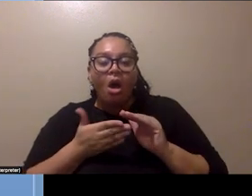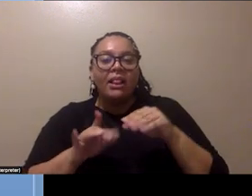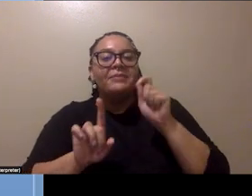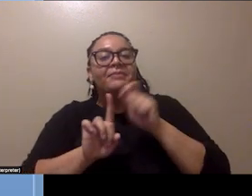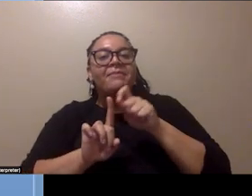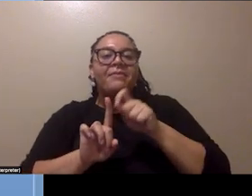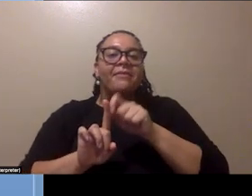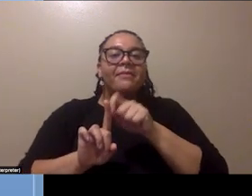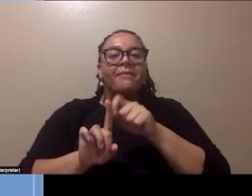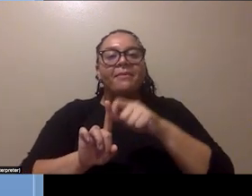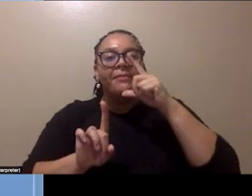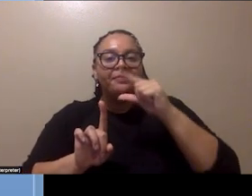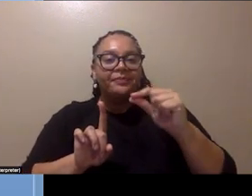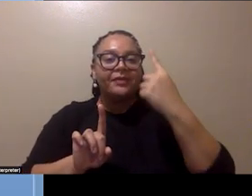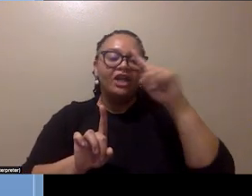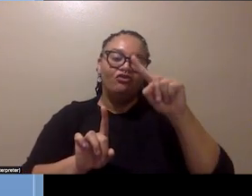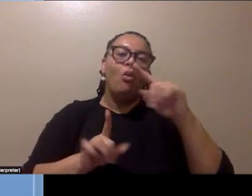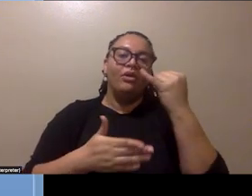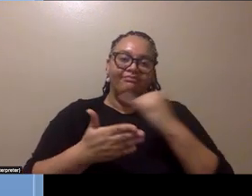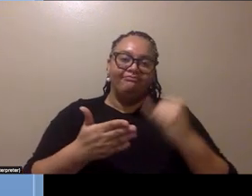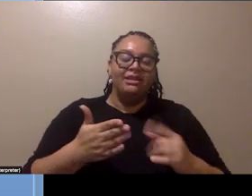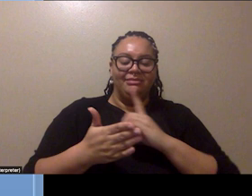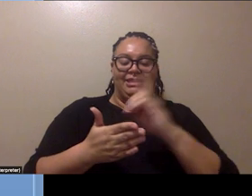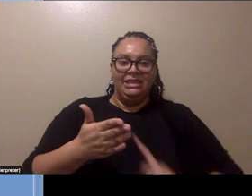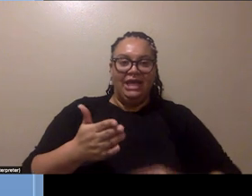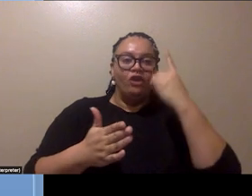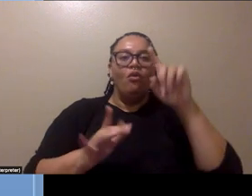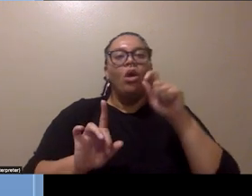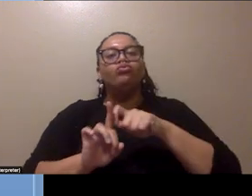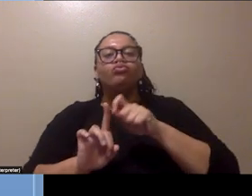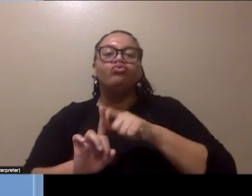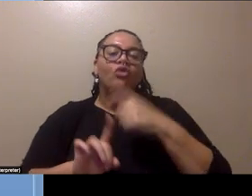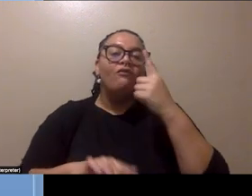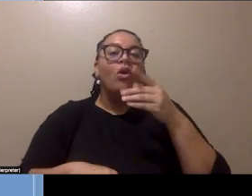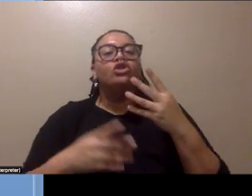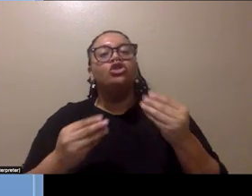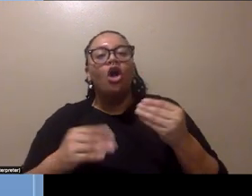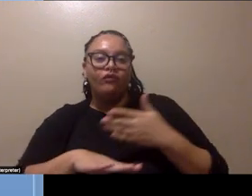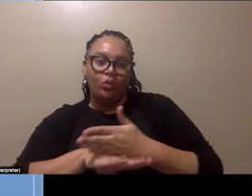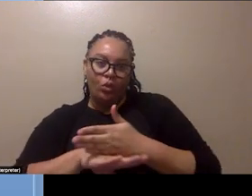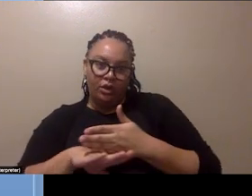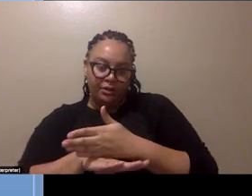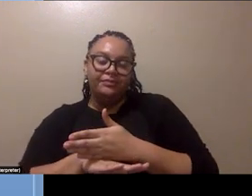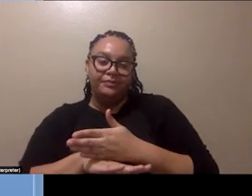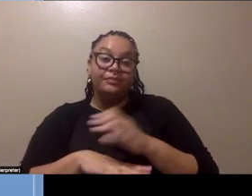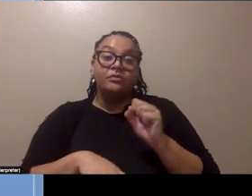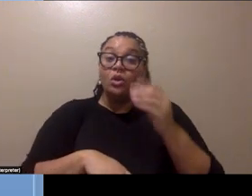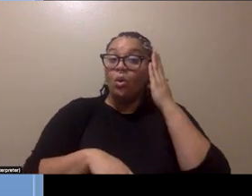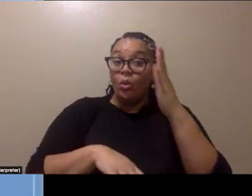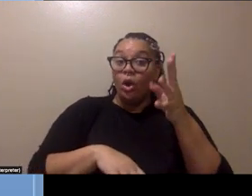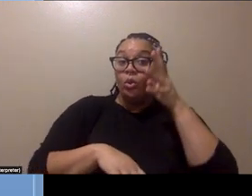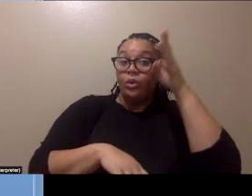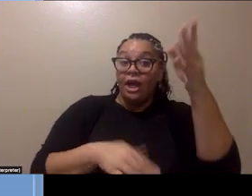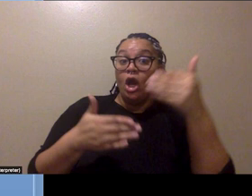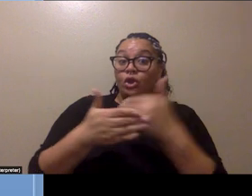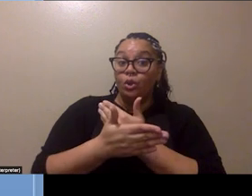smaller picking bill, which is much better designed for picking through more softened and decayed wood.